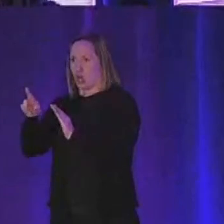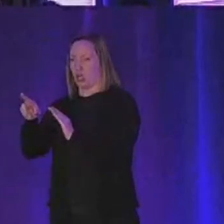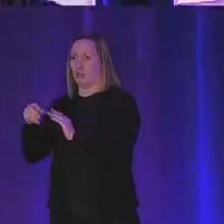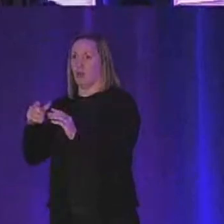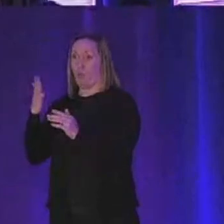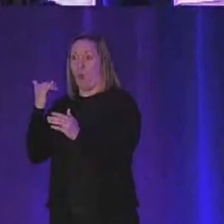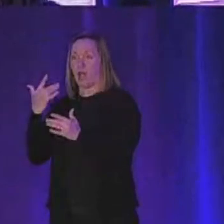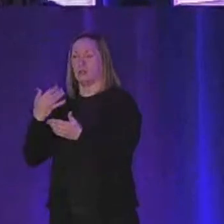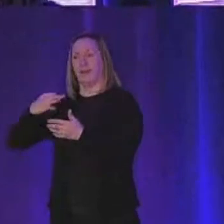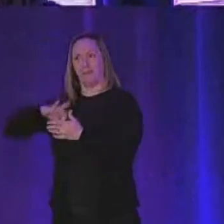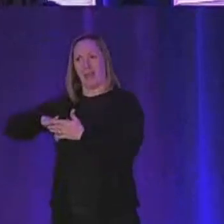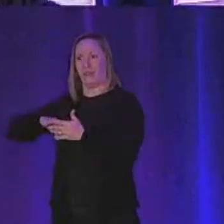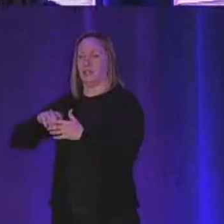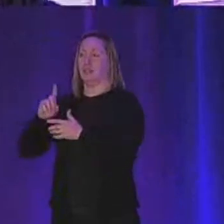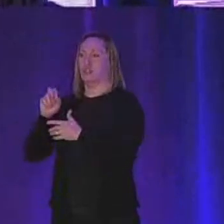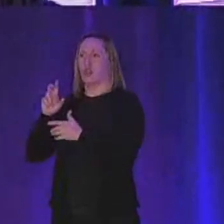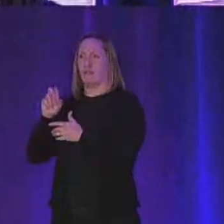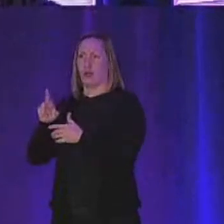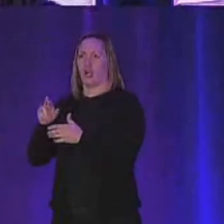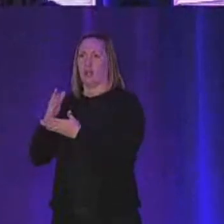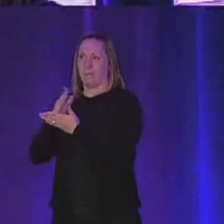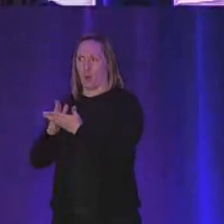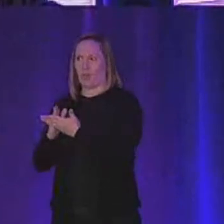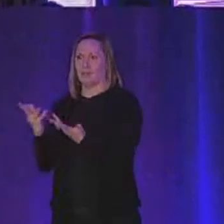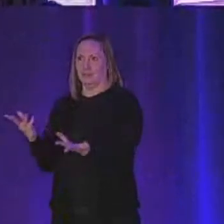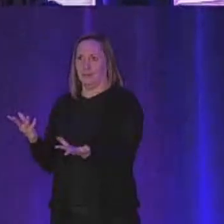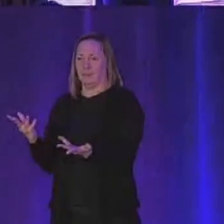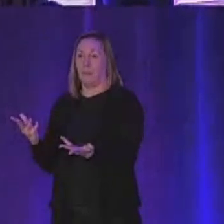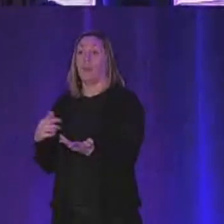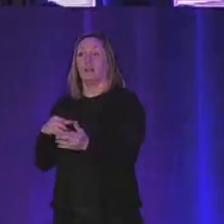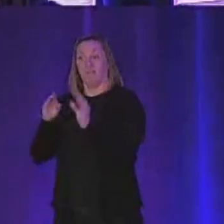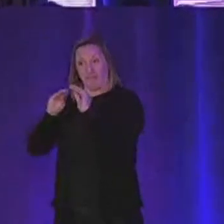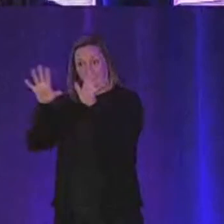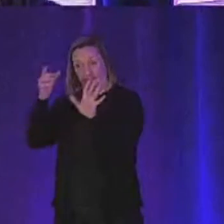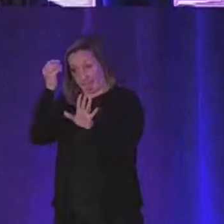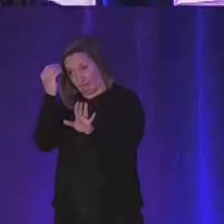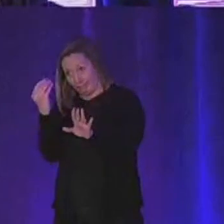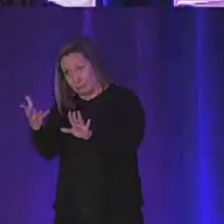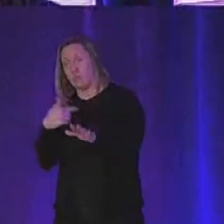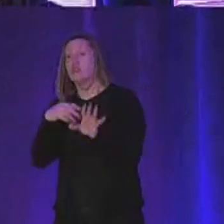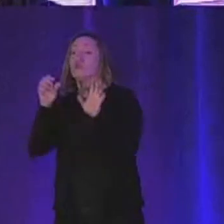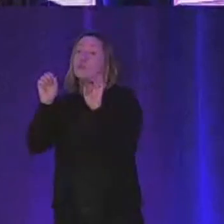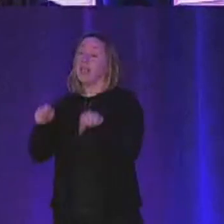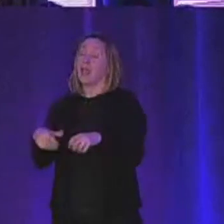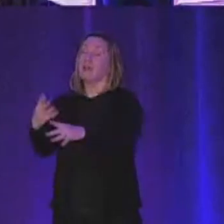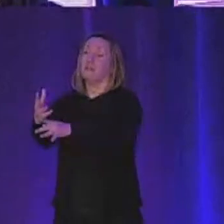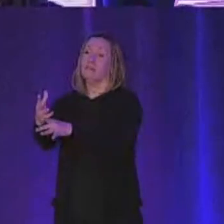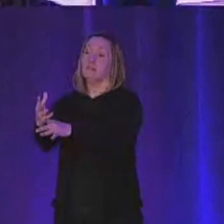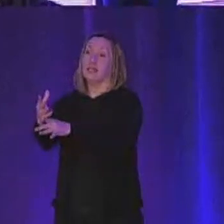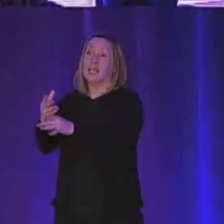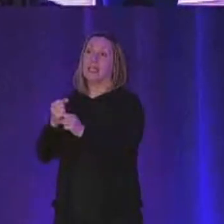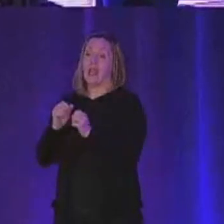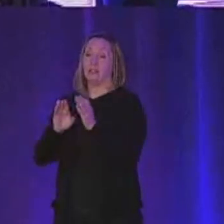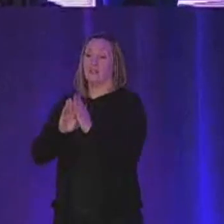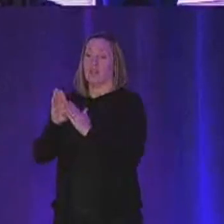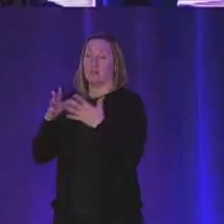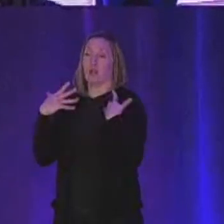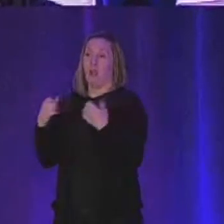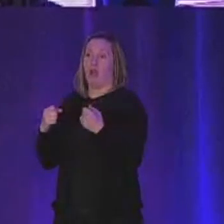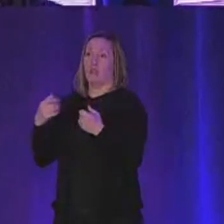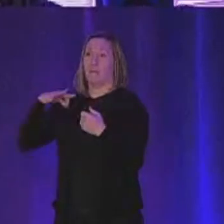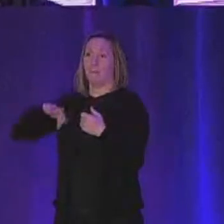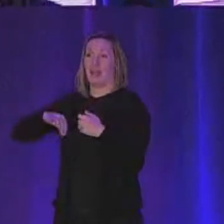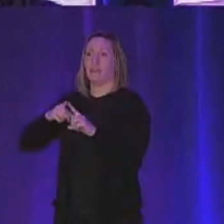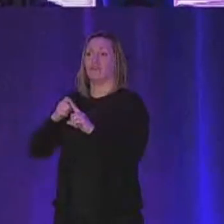server components et al. I need to be clear here, you can get developer health benefits from React if you